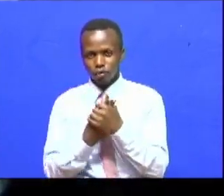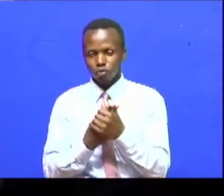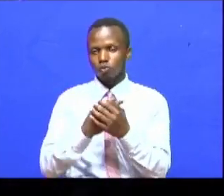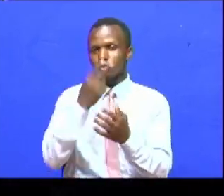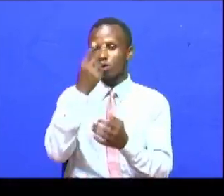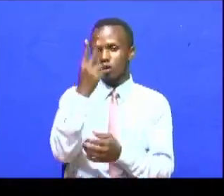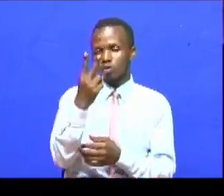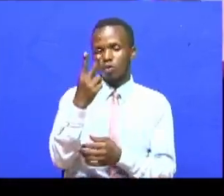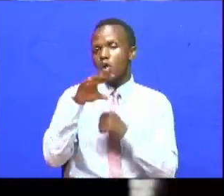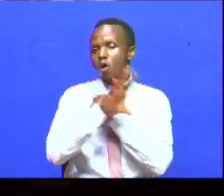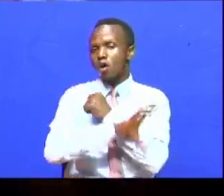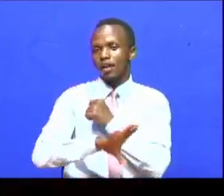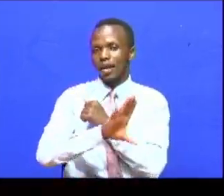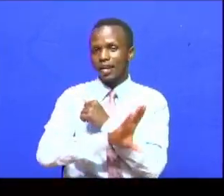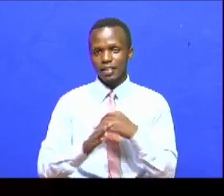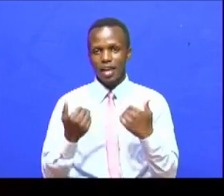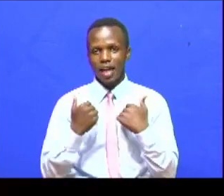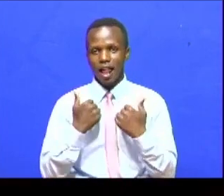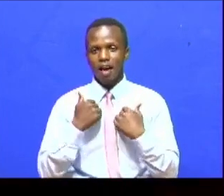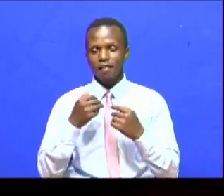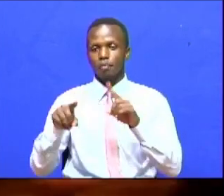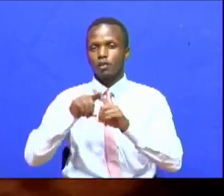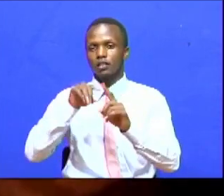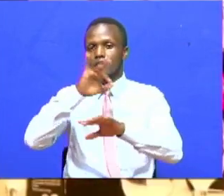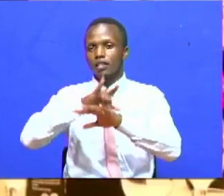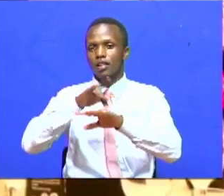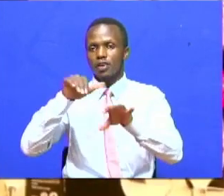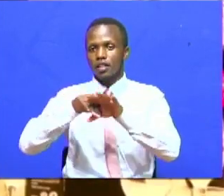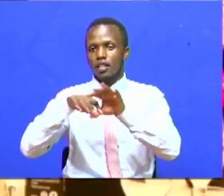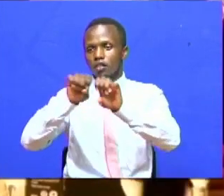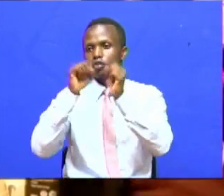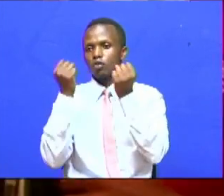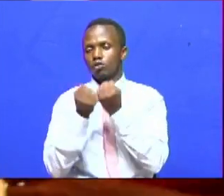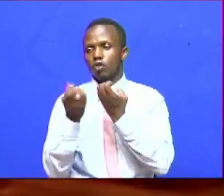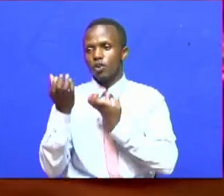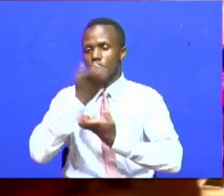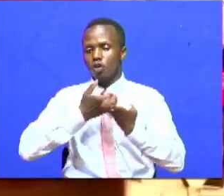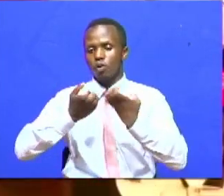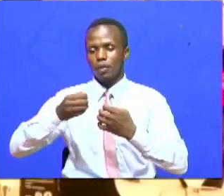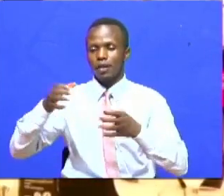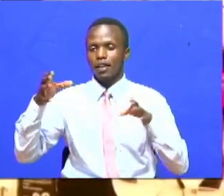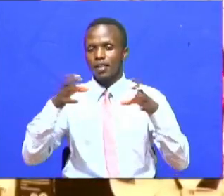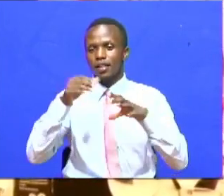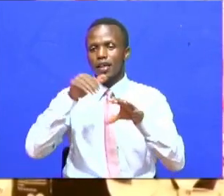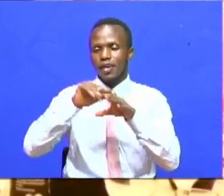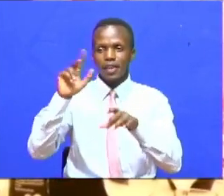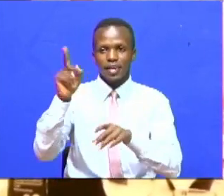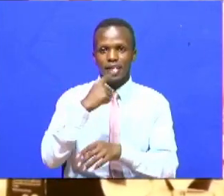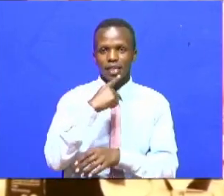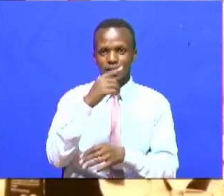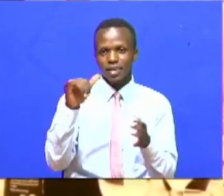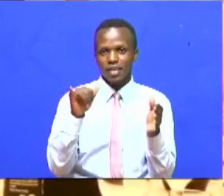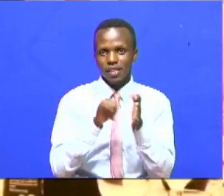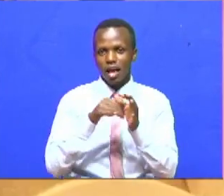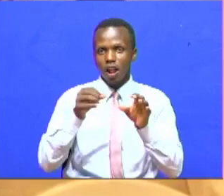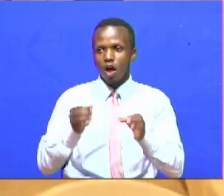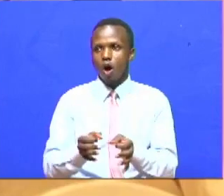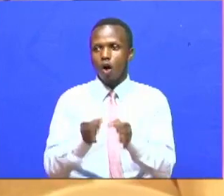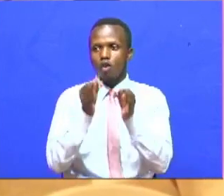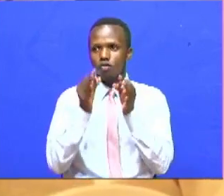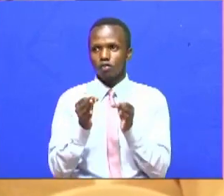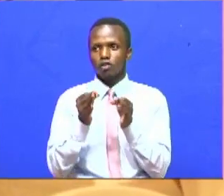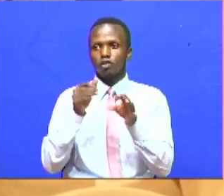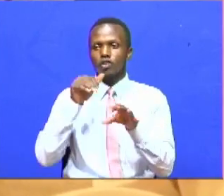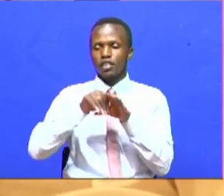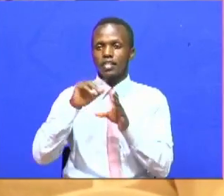as having a positive impact on the socio-economic sectors of Kenya. He cited the recent official visit to China by